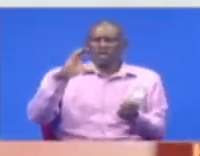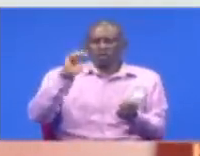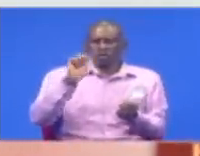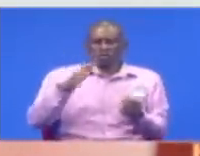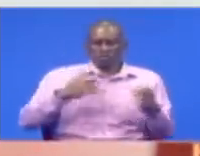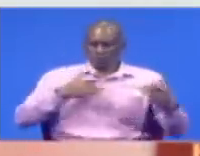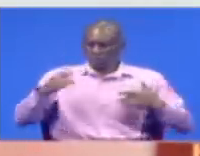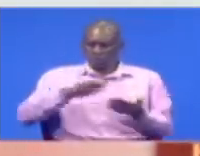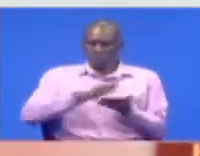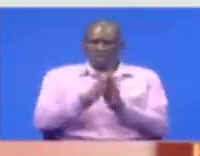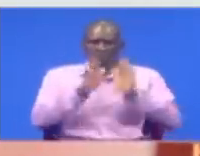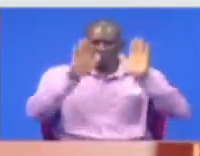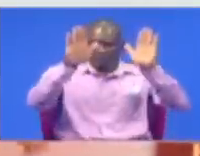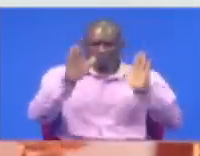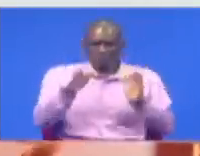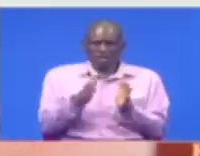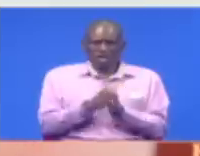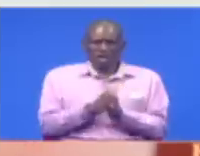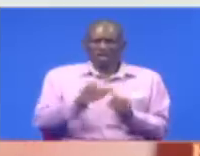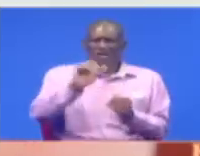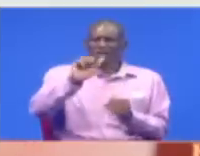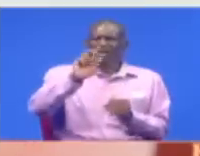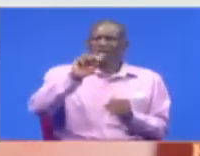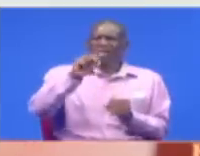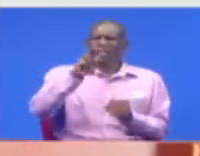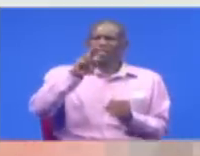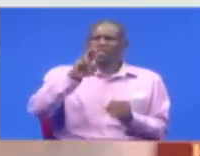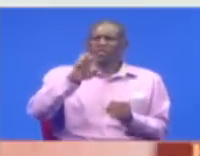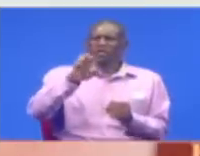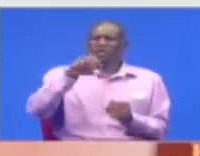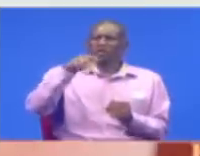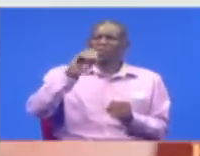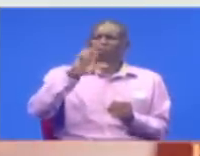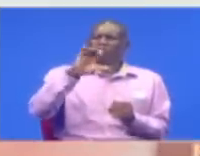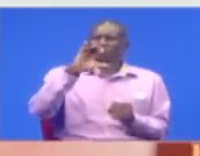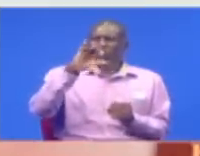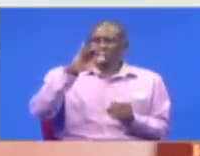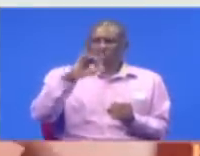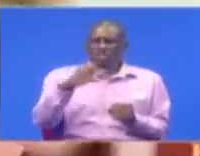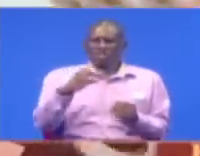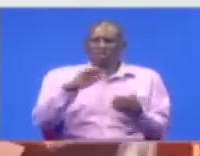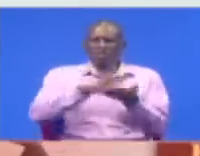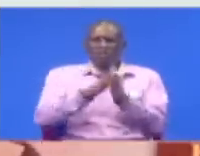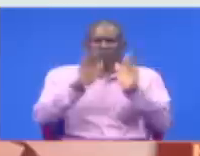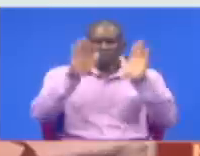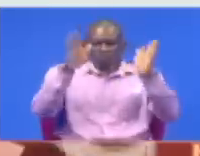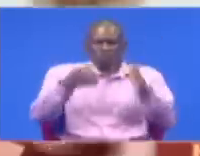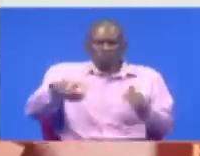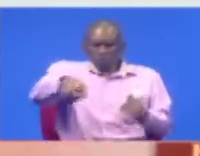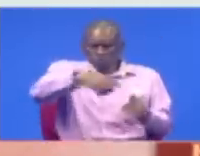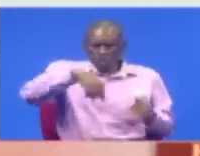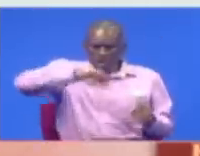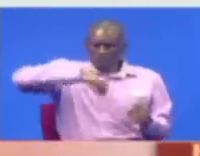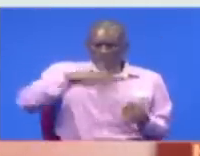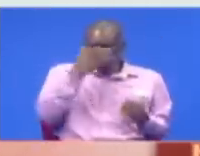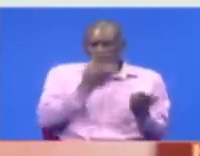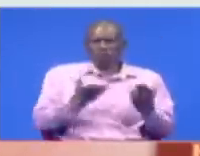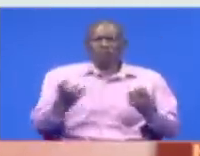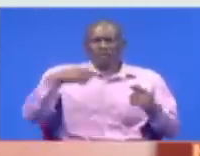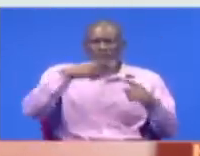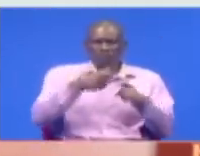considerations become important, anthropology becomes important, we are who we are because of what, where we have come